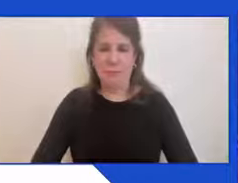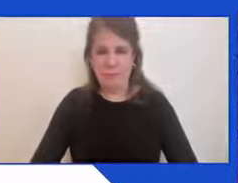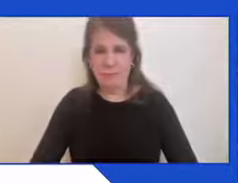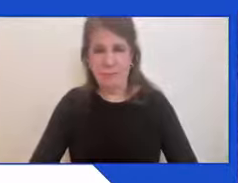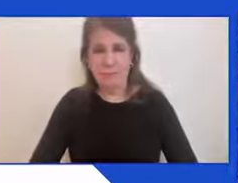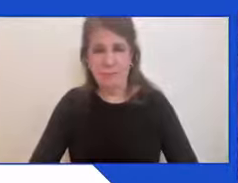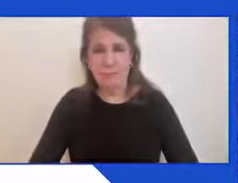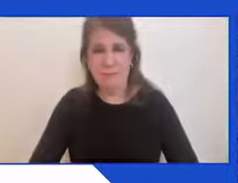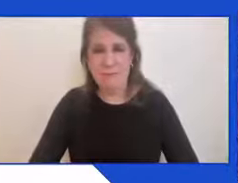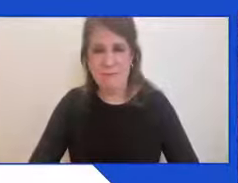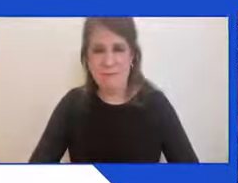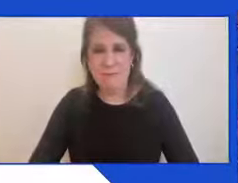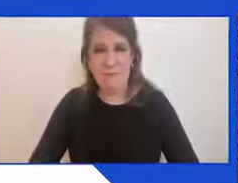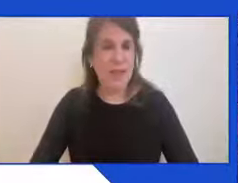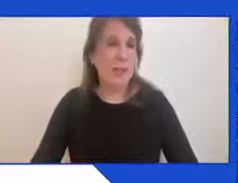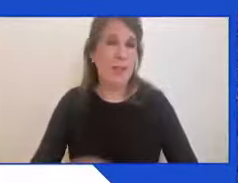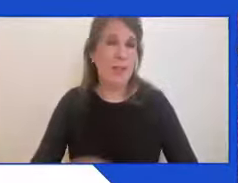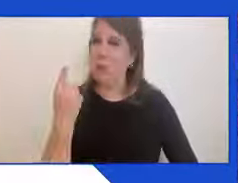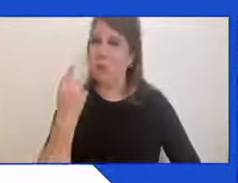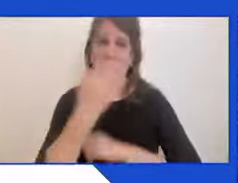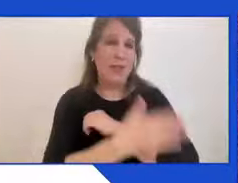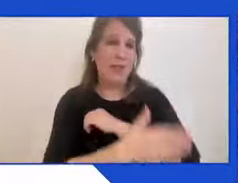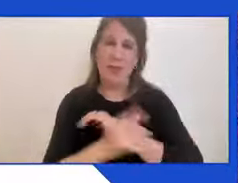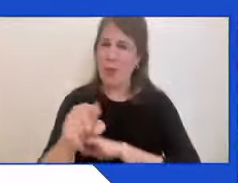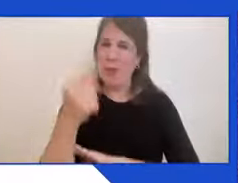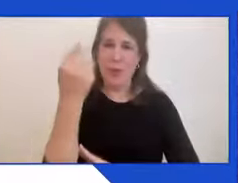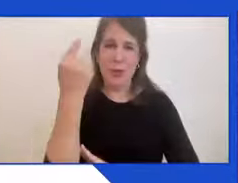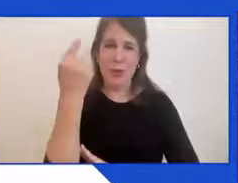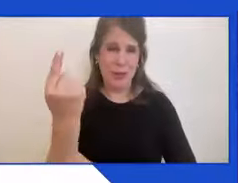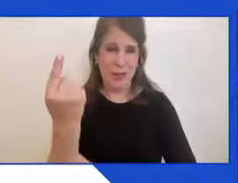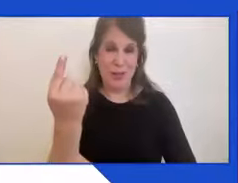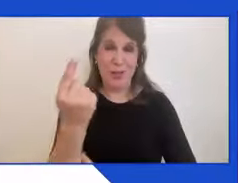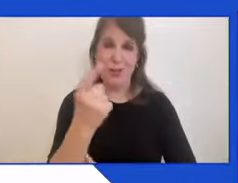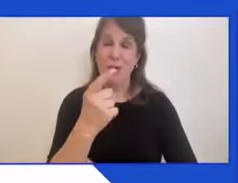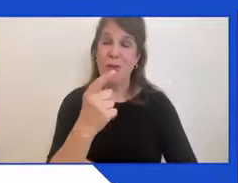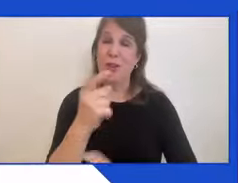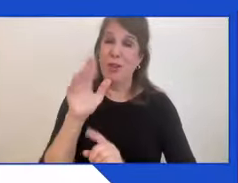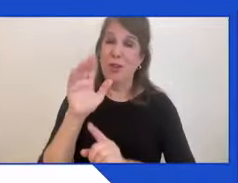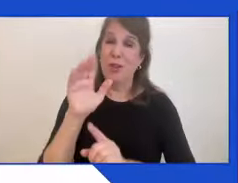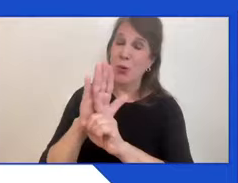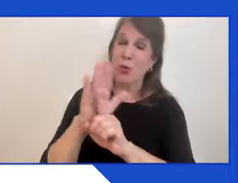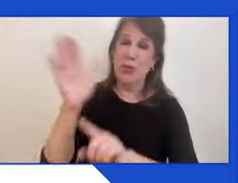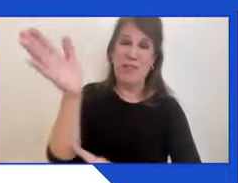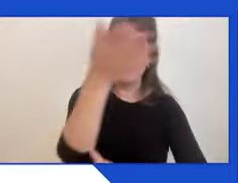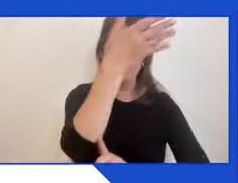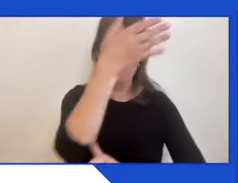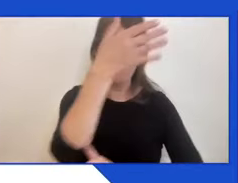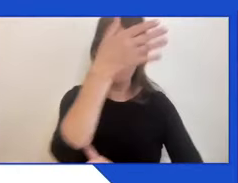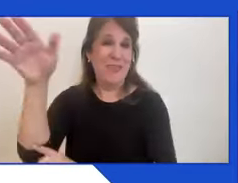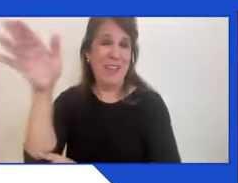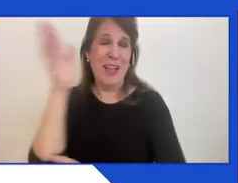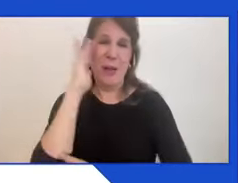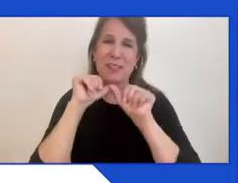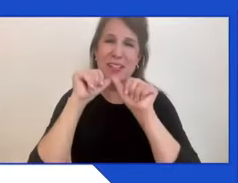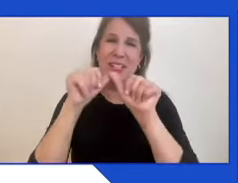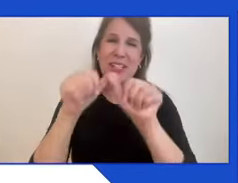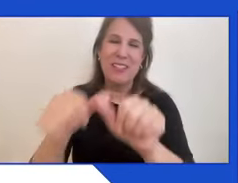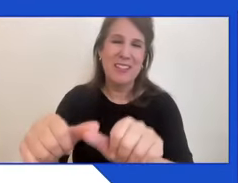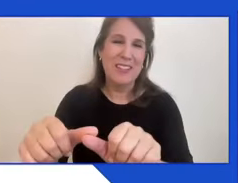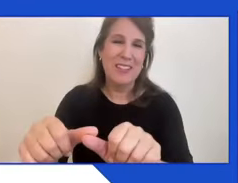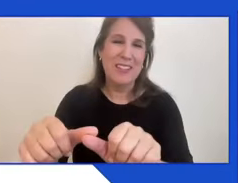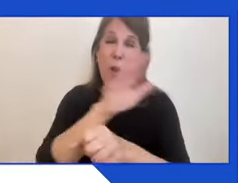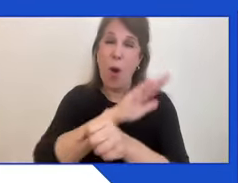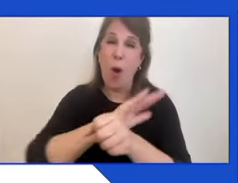There is only one nation whose flag will fly over the ancient walls of the sacred city of